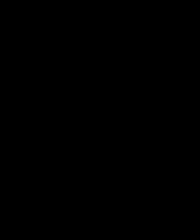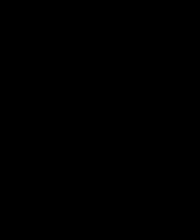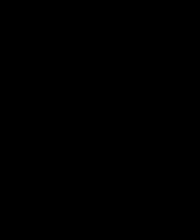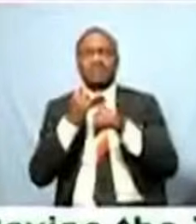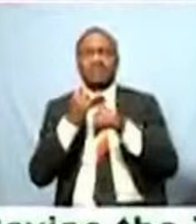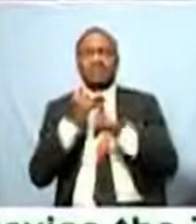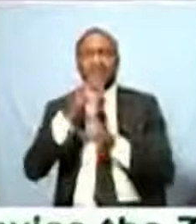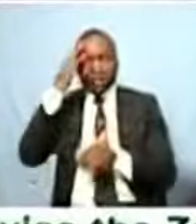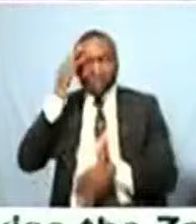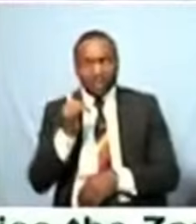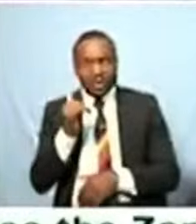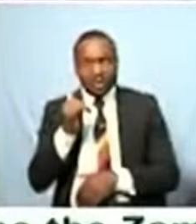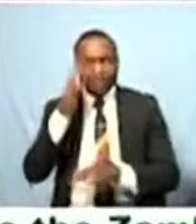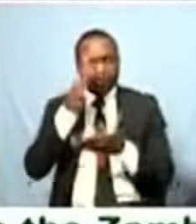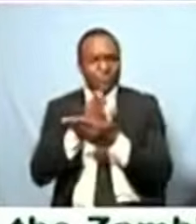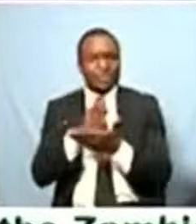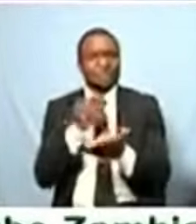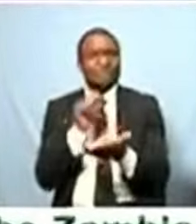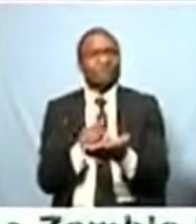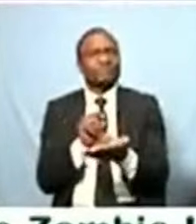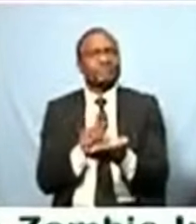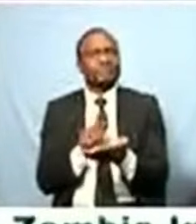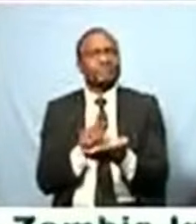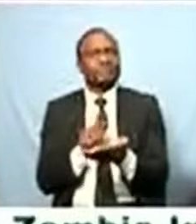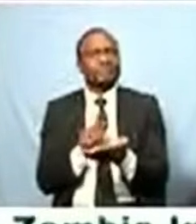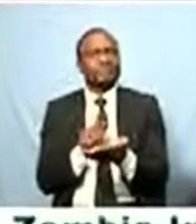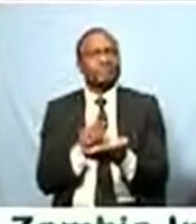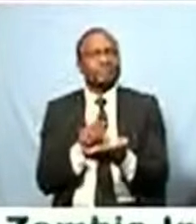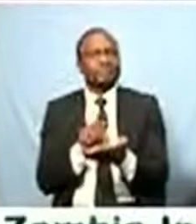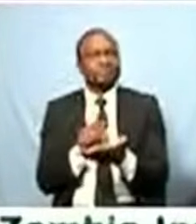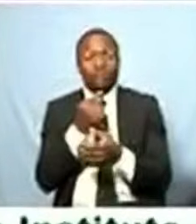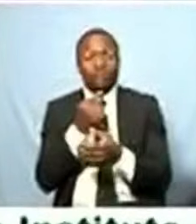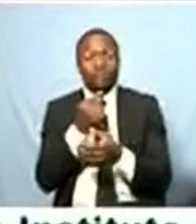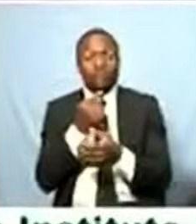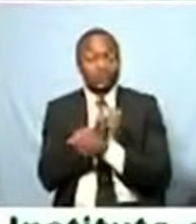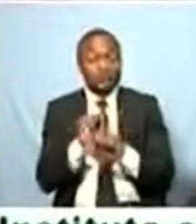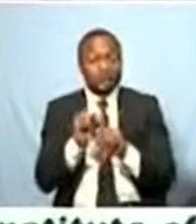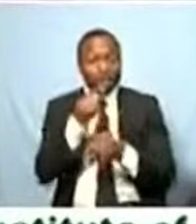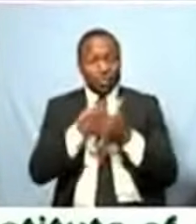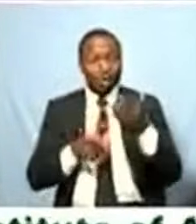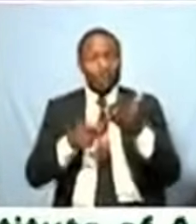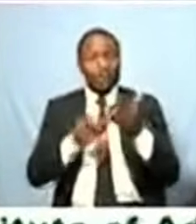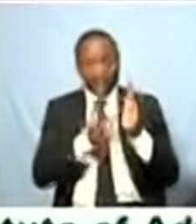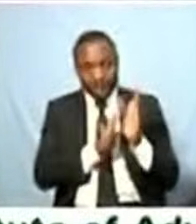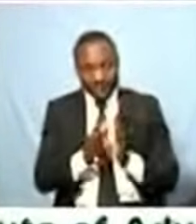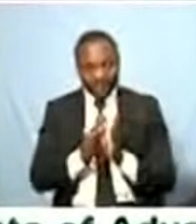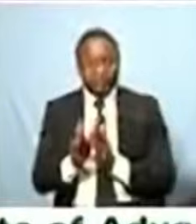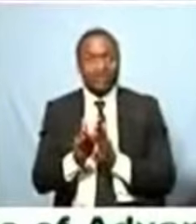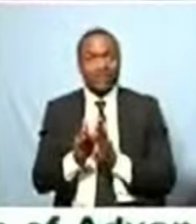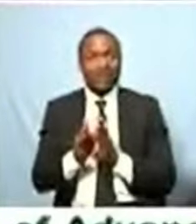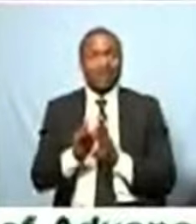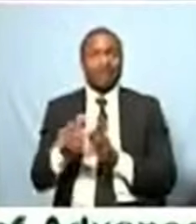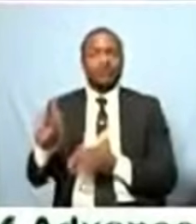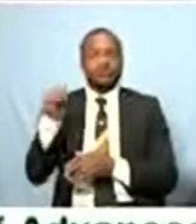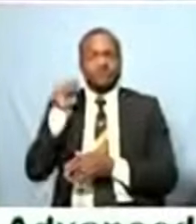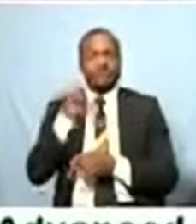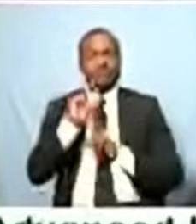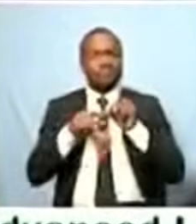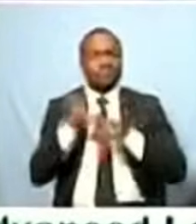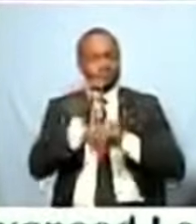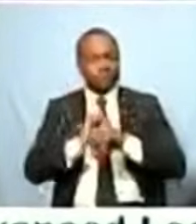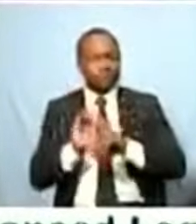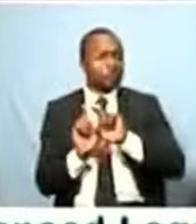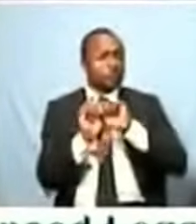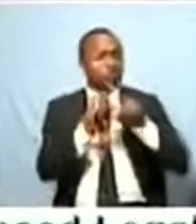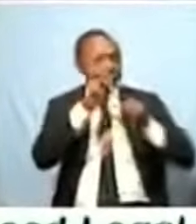the purpose of that ban, Madam Speaker? What is the intention of denying people the opportunity to go